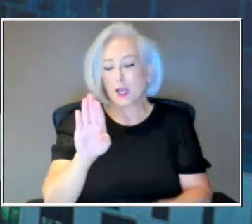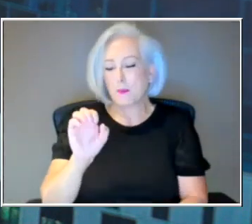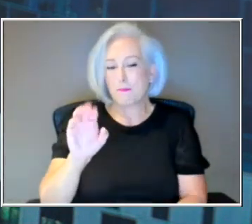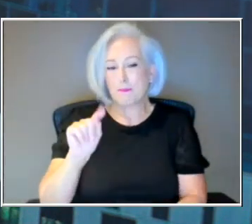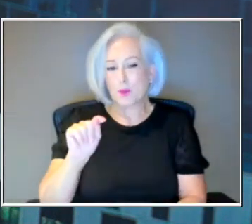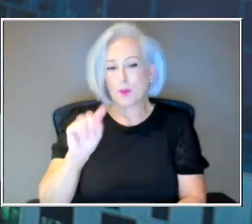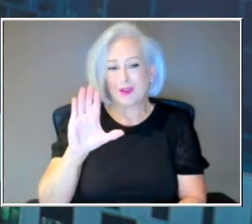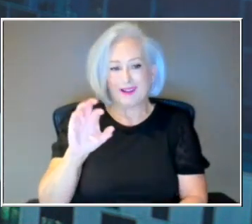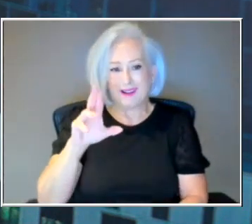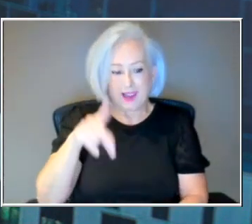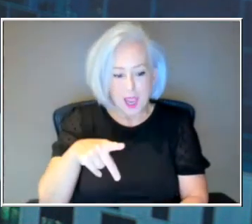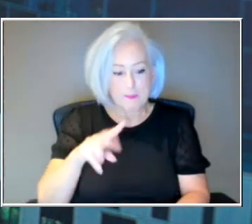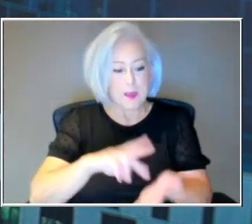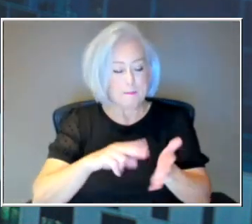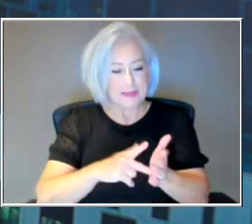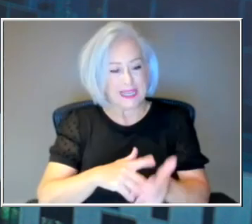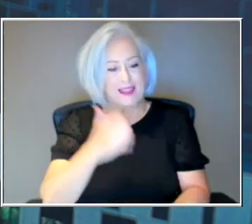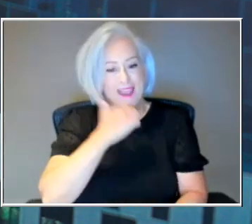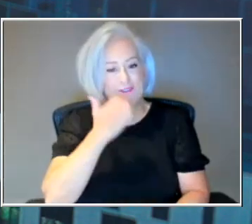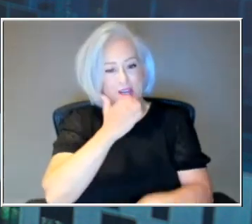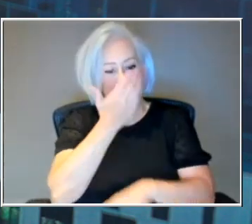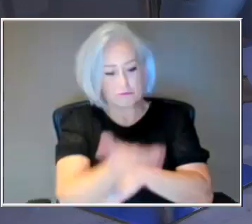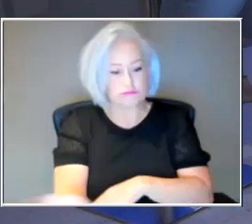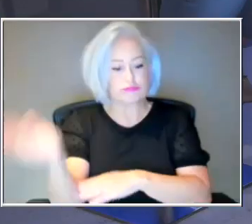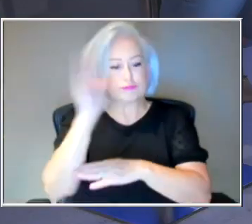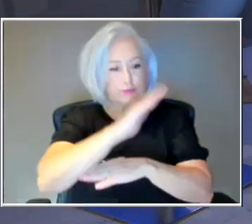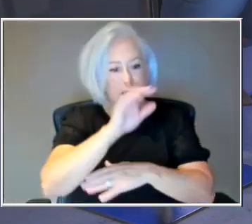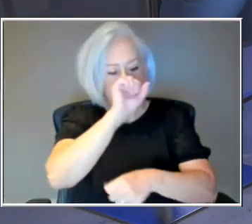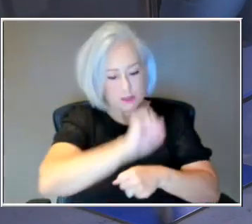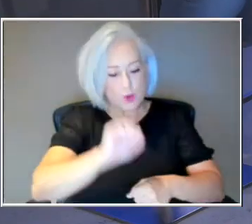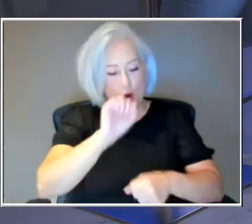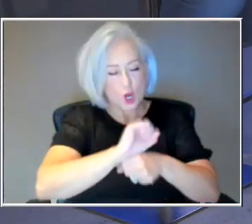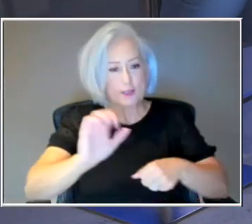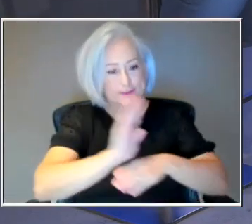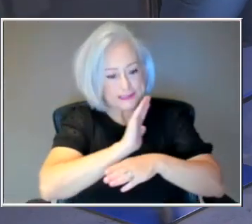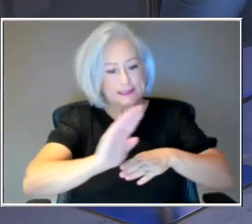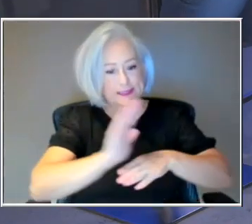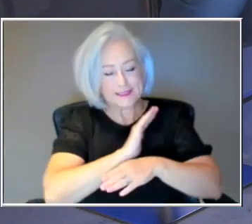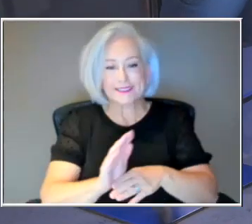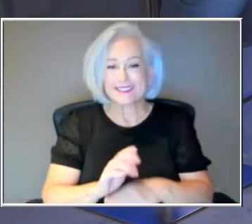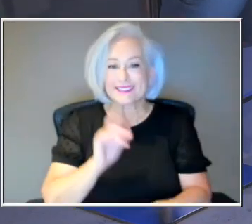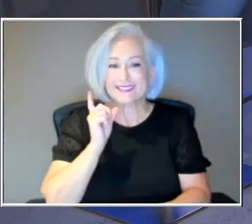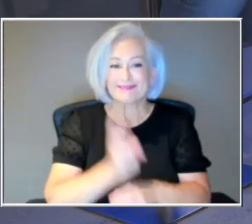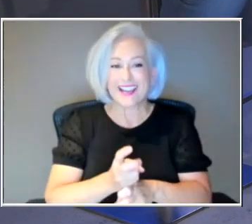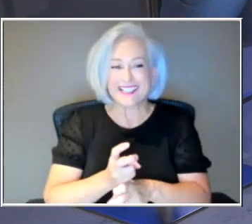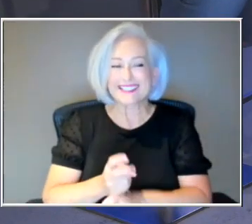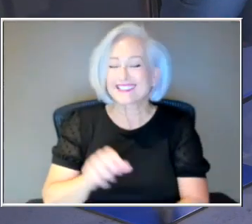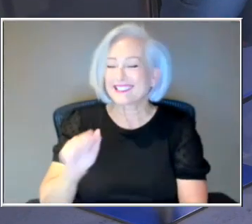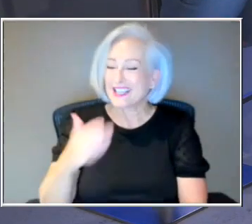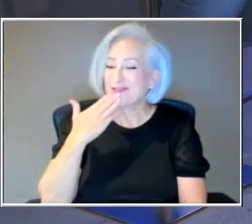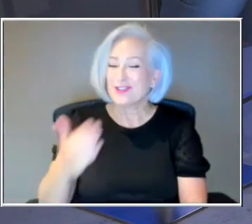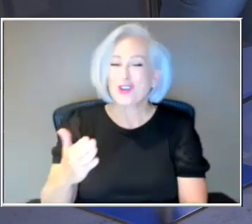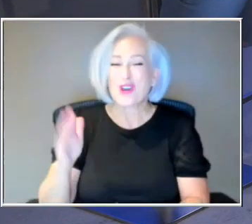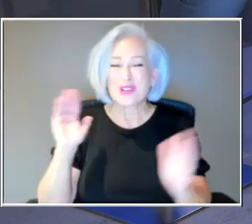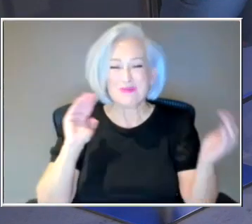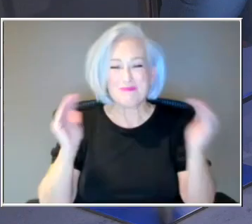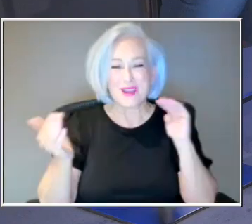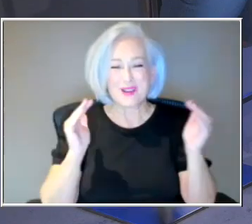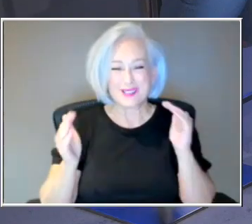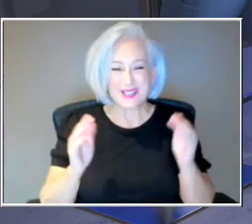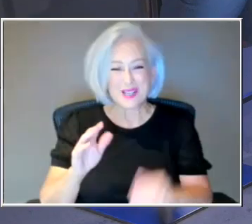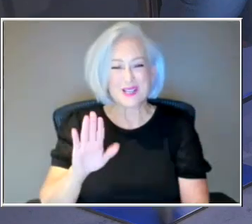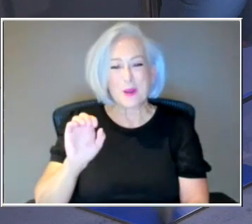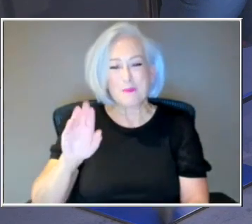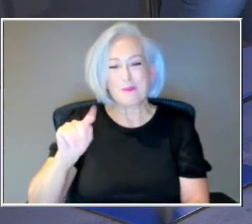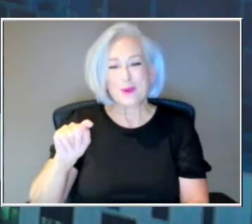busy, you're engaged, it's hard work. She's like, yes, that's exactly what that was. Good comparison. Yeah, Good comparison. but Yeah, that's not easy